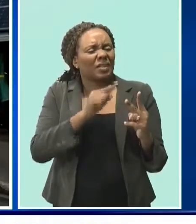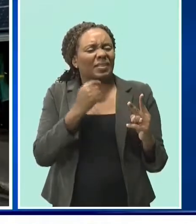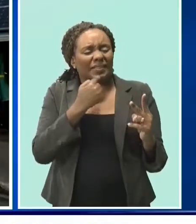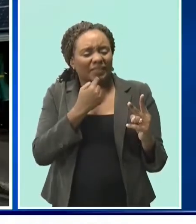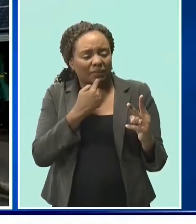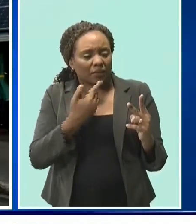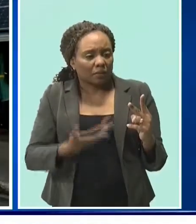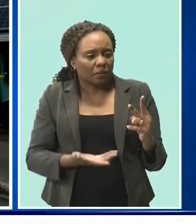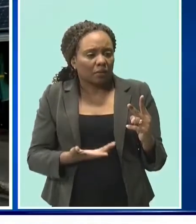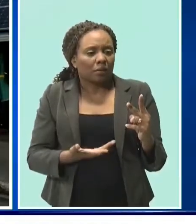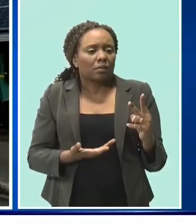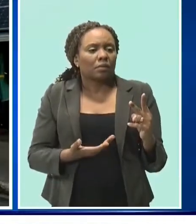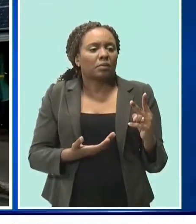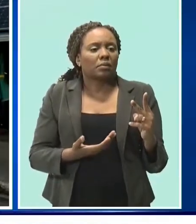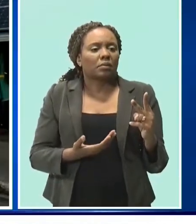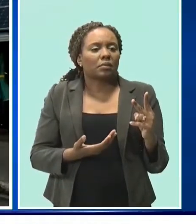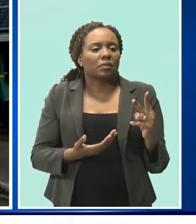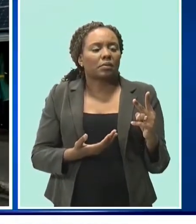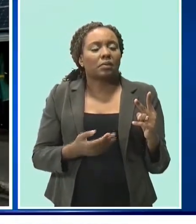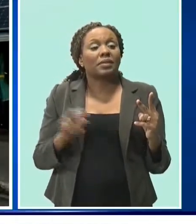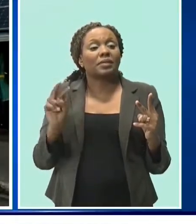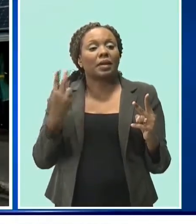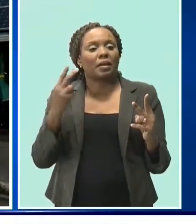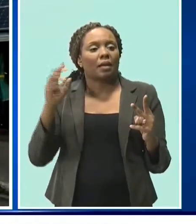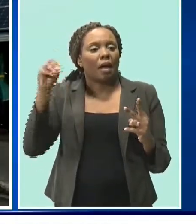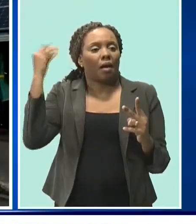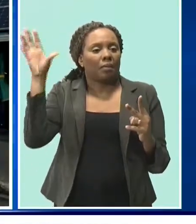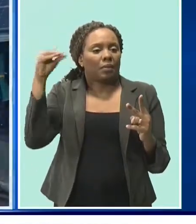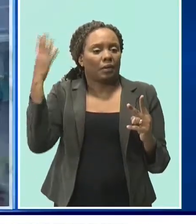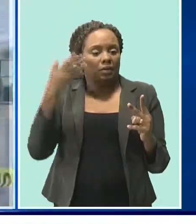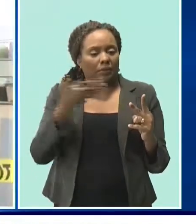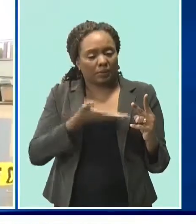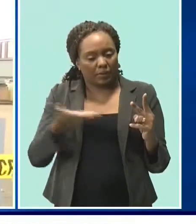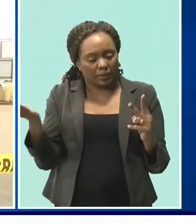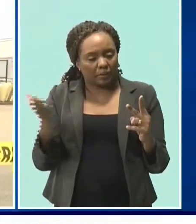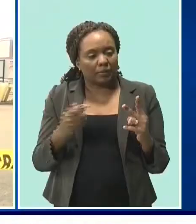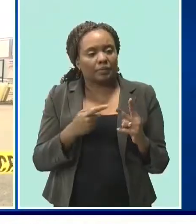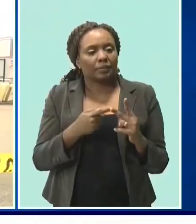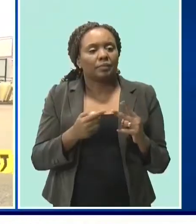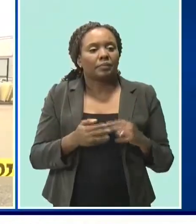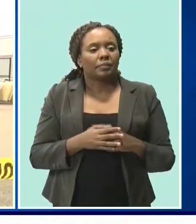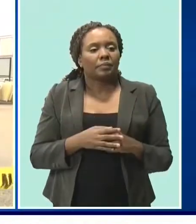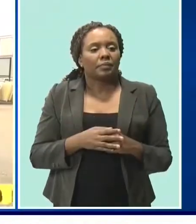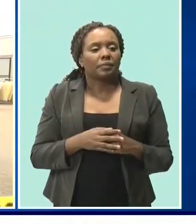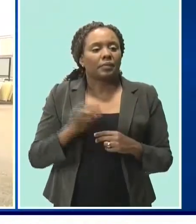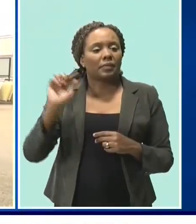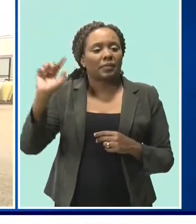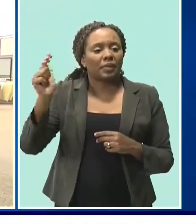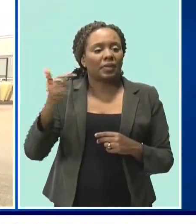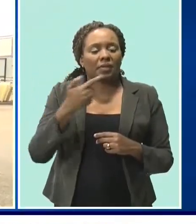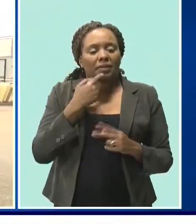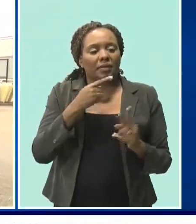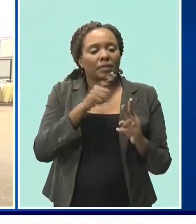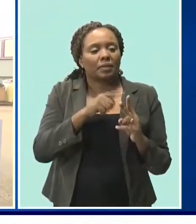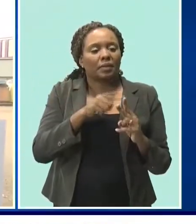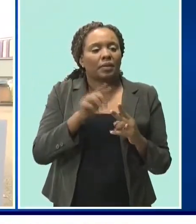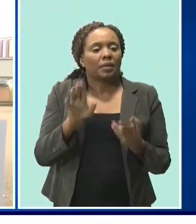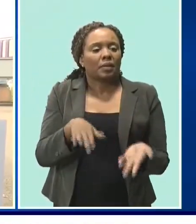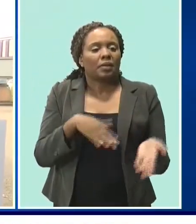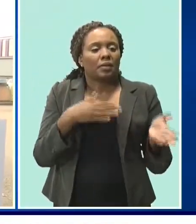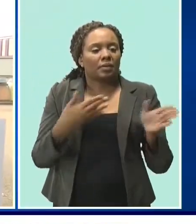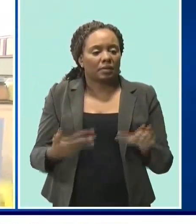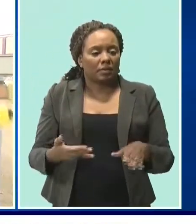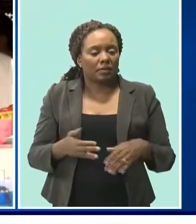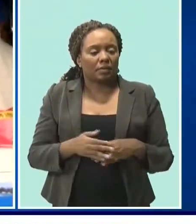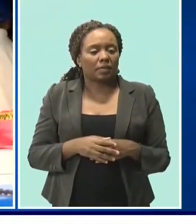injuries nonetheless, she was taken away by a second ambulance. And police later confirmed that Ms. Hunt had passed